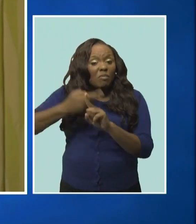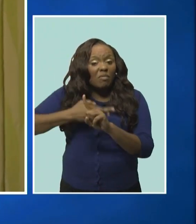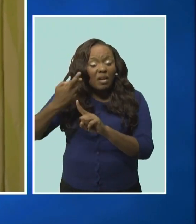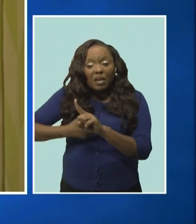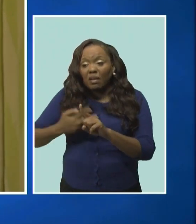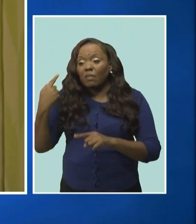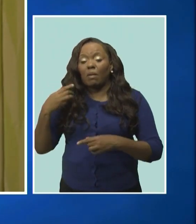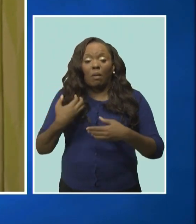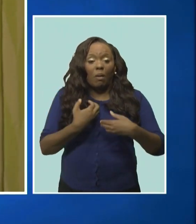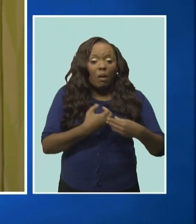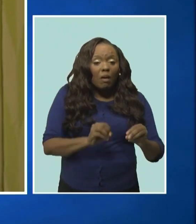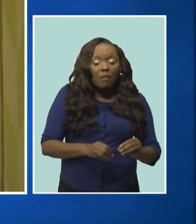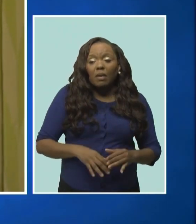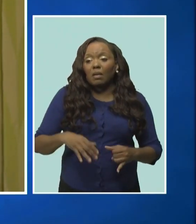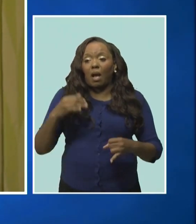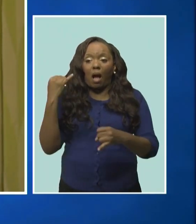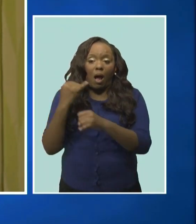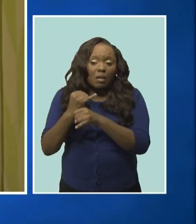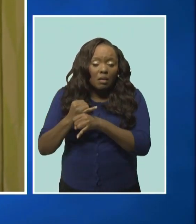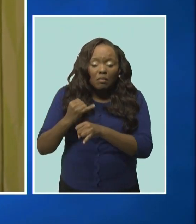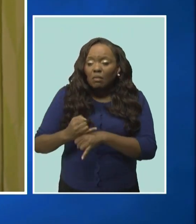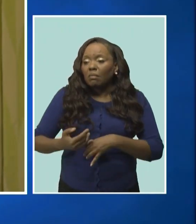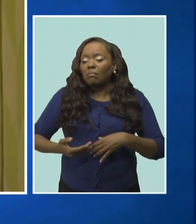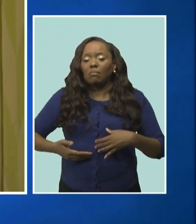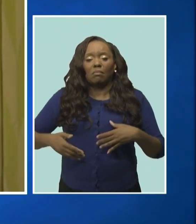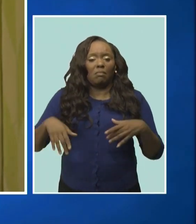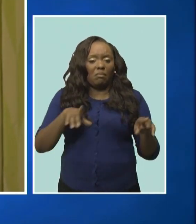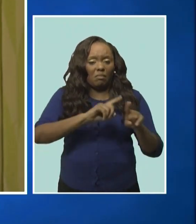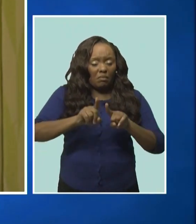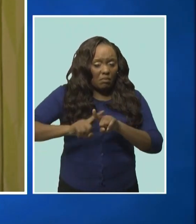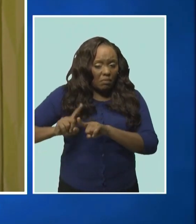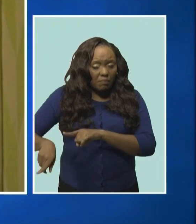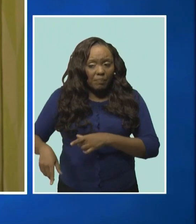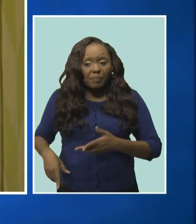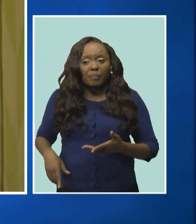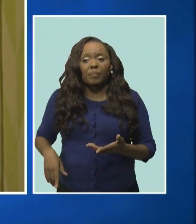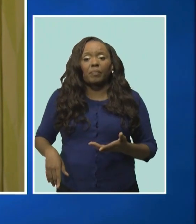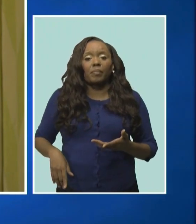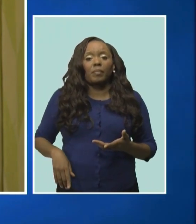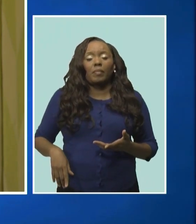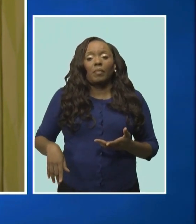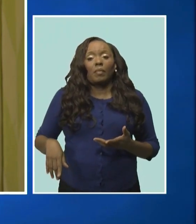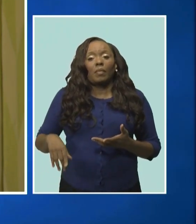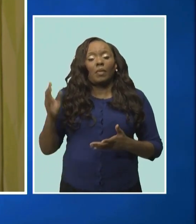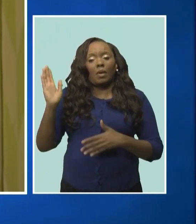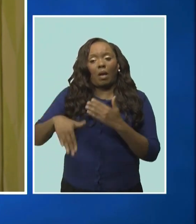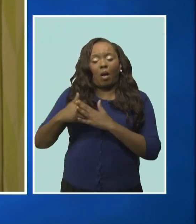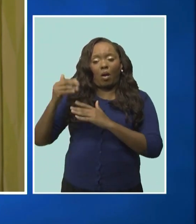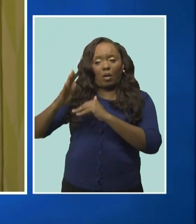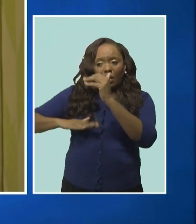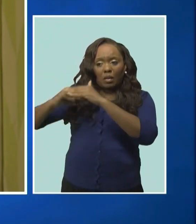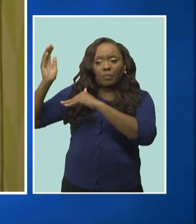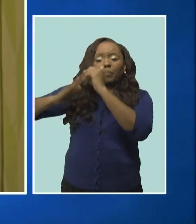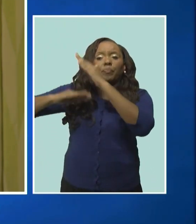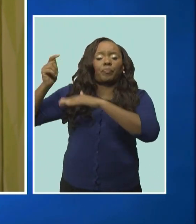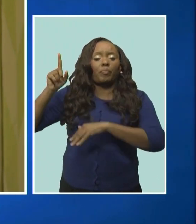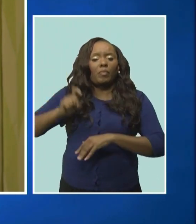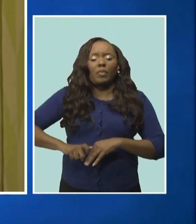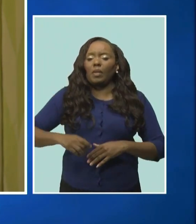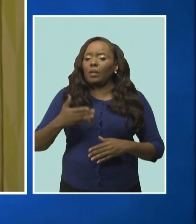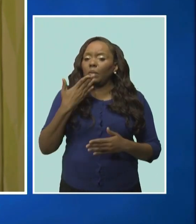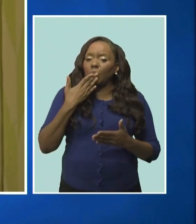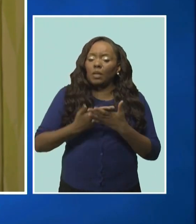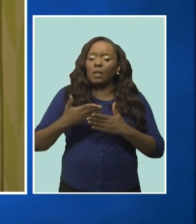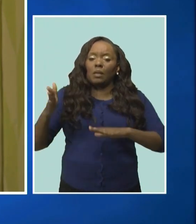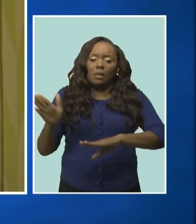residential, and industrial accommodation. These properties are assets that need to be properly maintained to ensure that